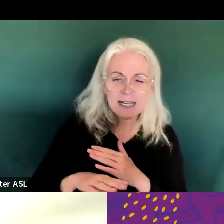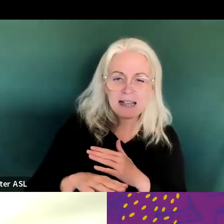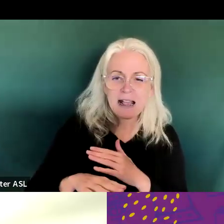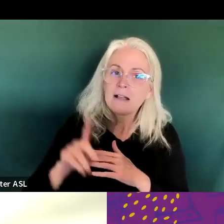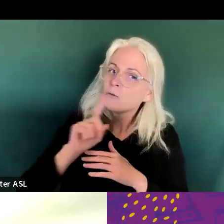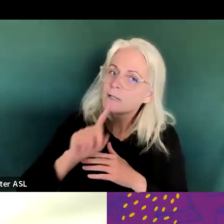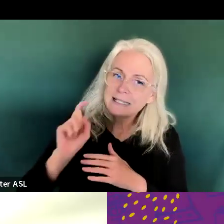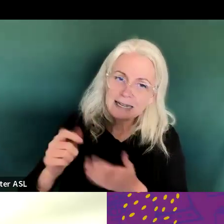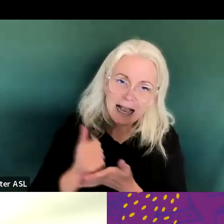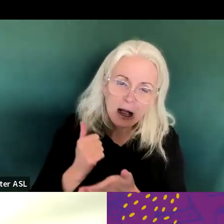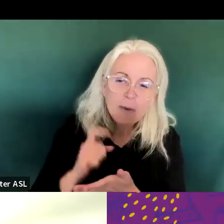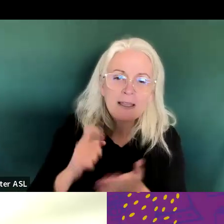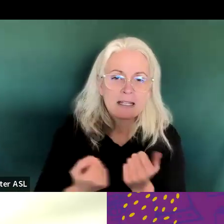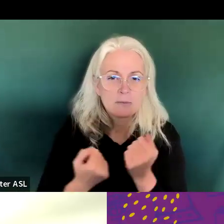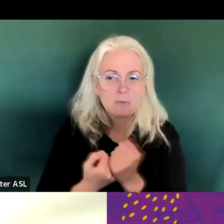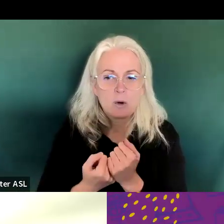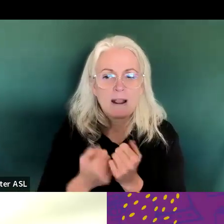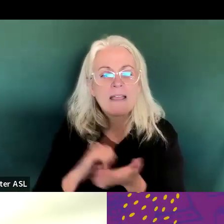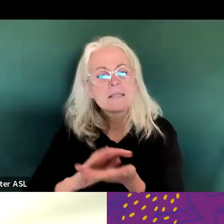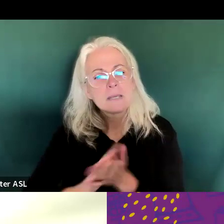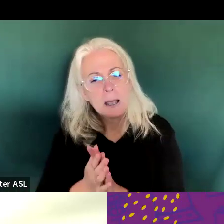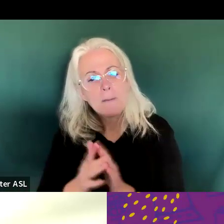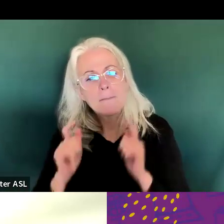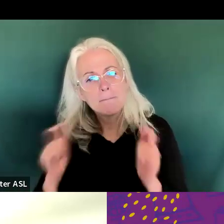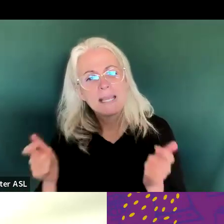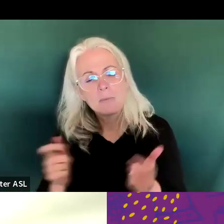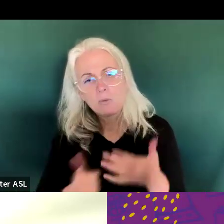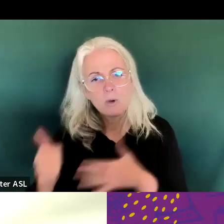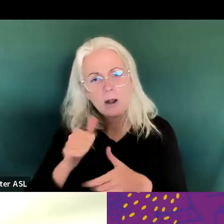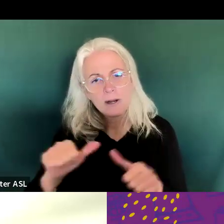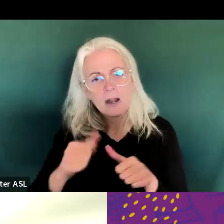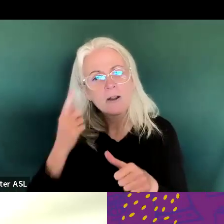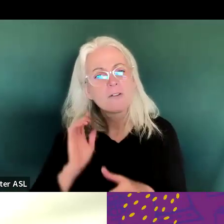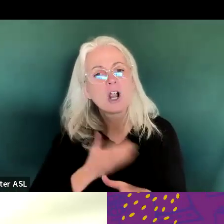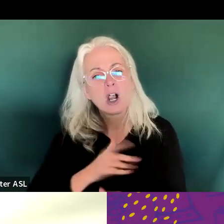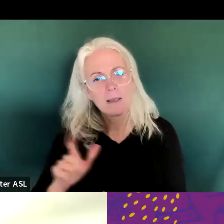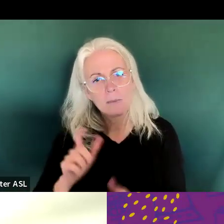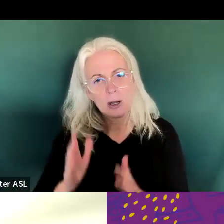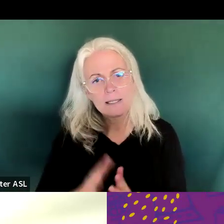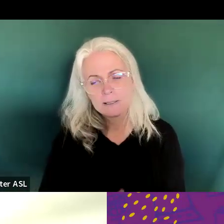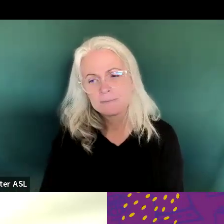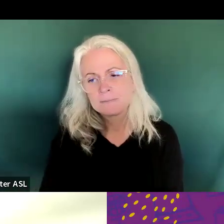really need help and they really need support. And so that's become a big priority area for our librarians.